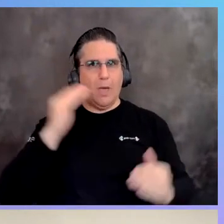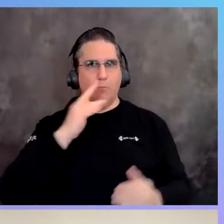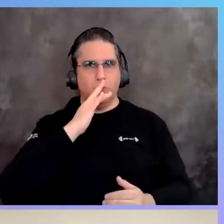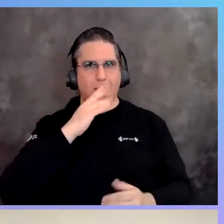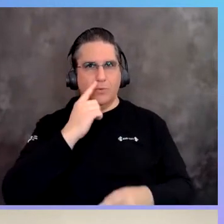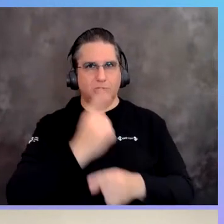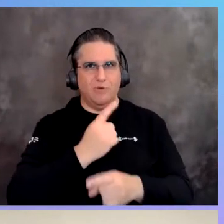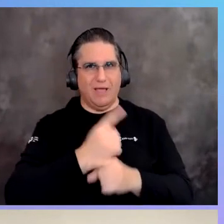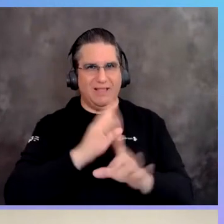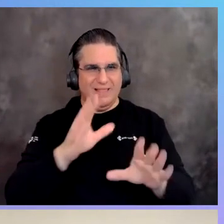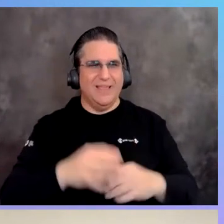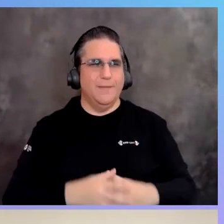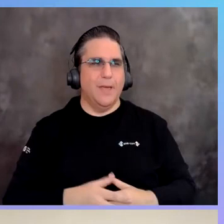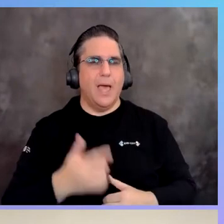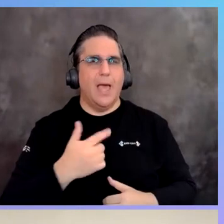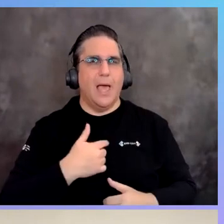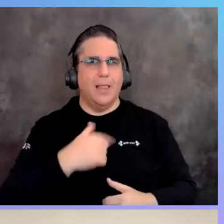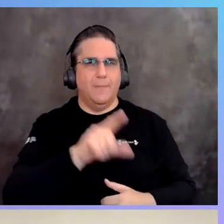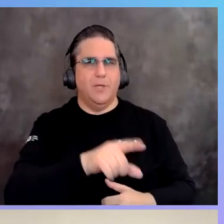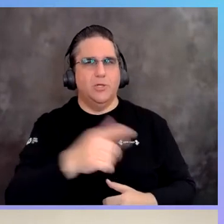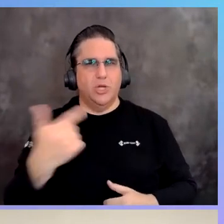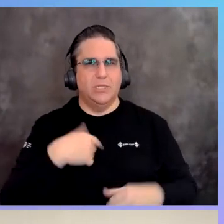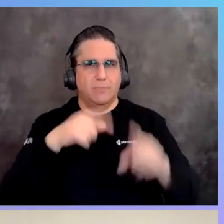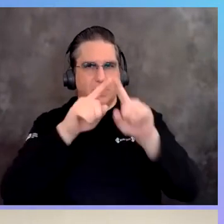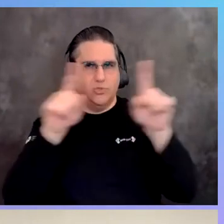second here while I switch up the screen sharing.